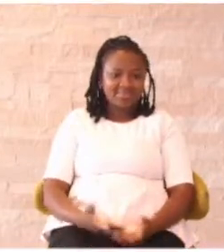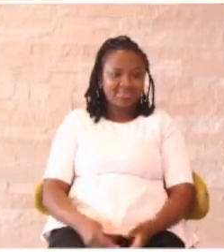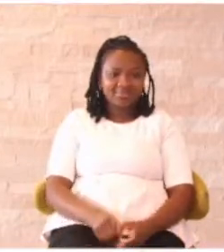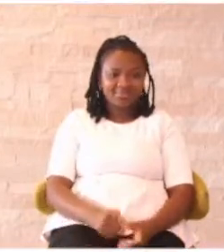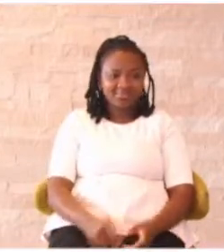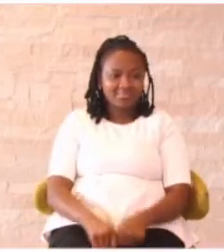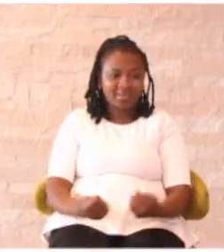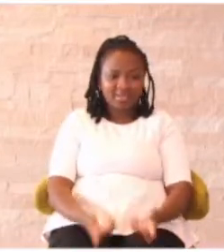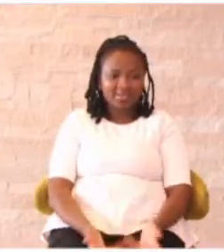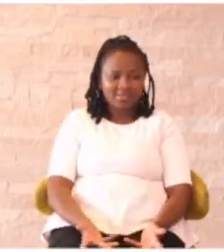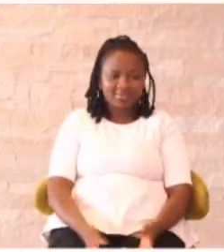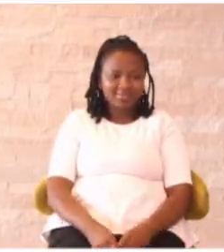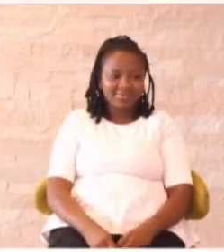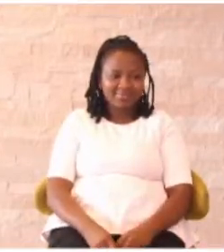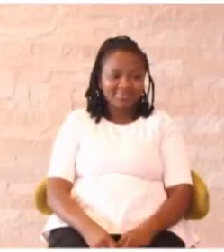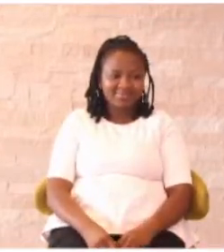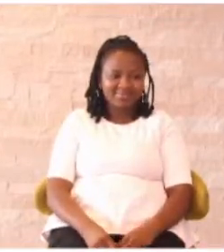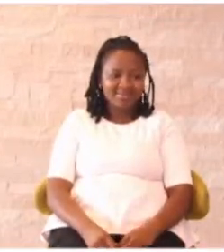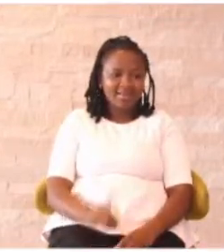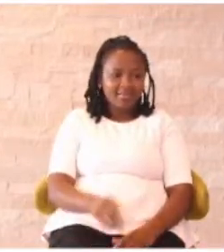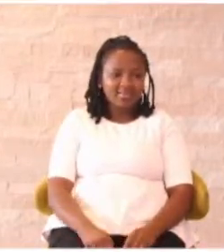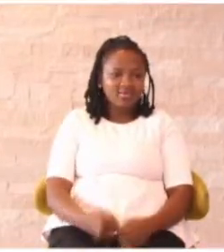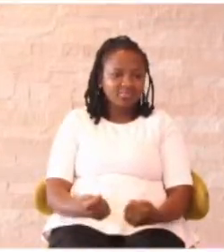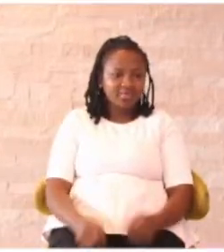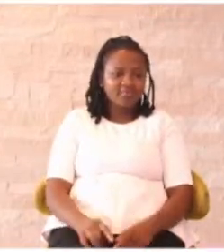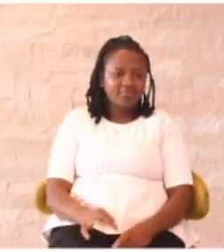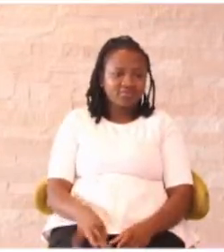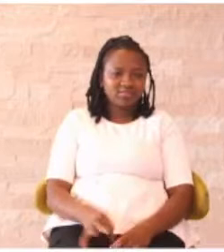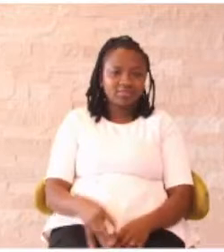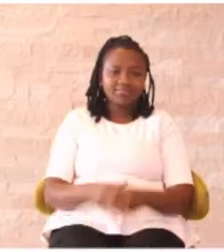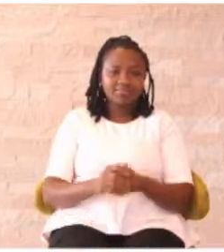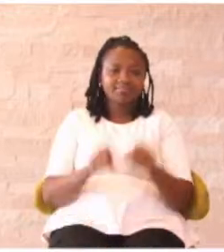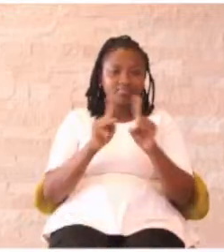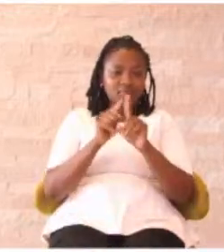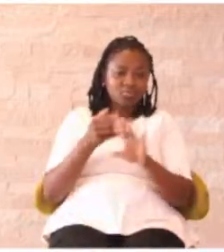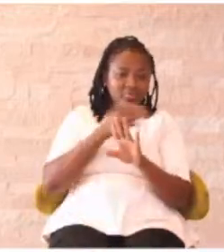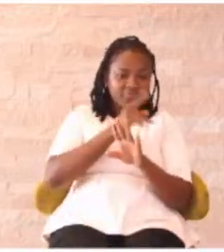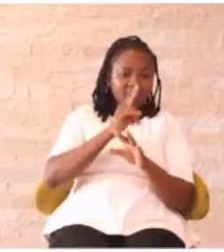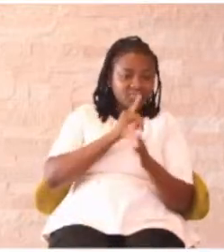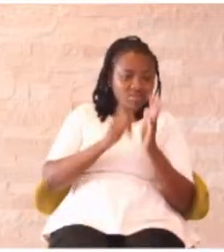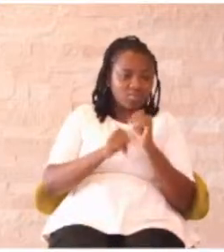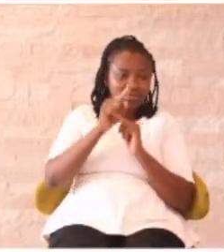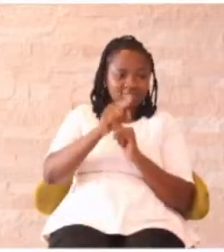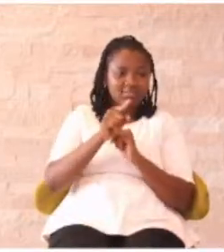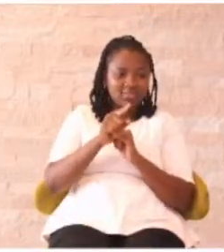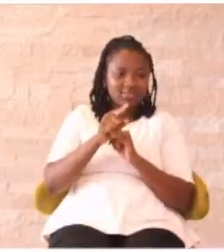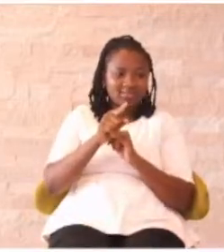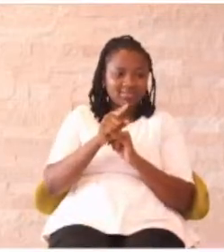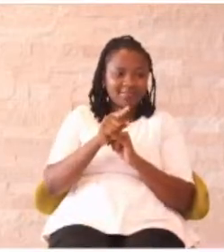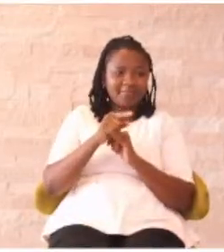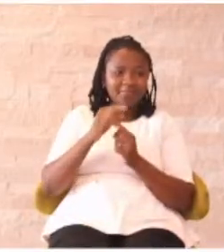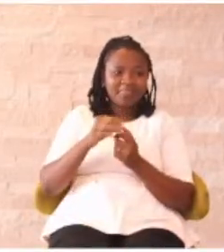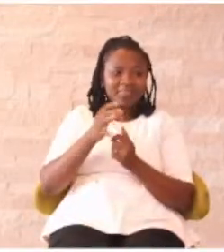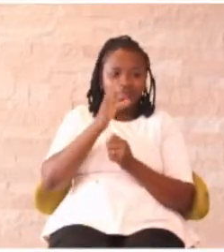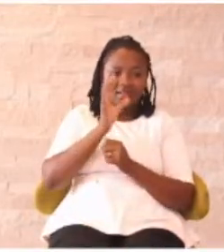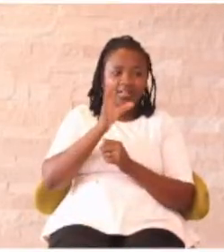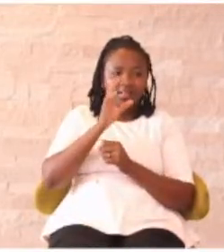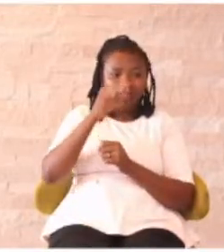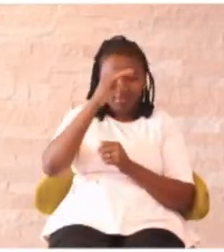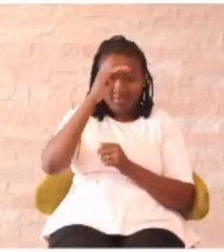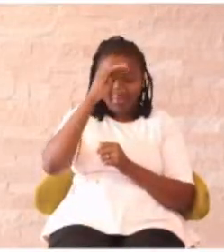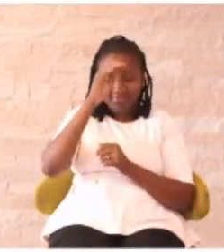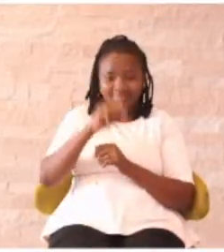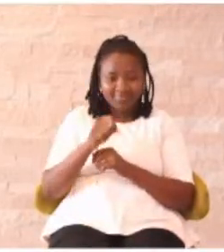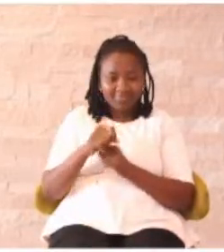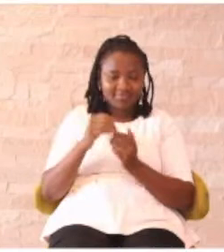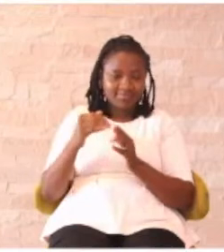It's just a quick question. You said the drinking habits are reduced or dropped down. So did you